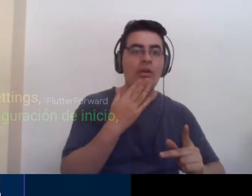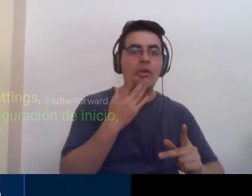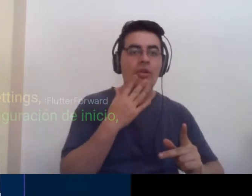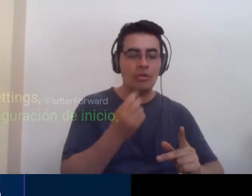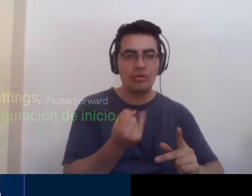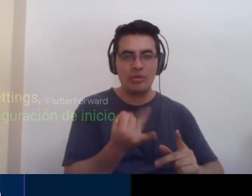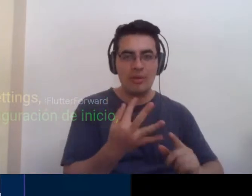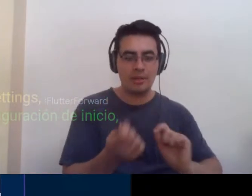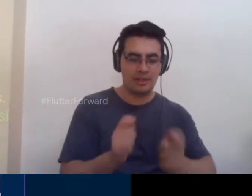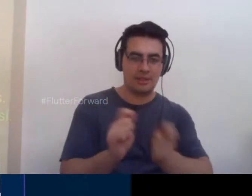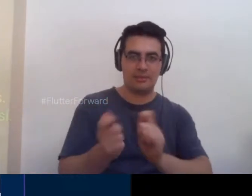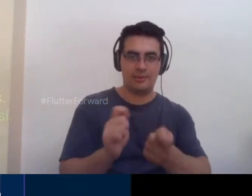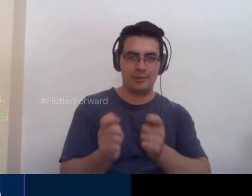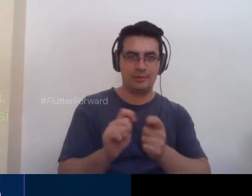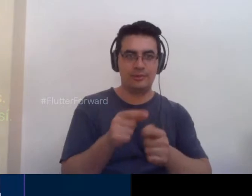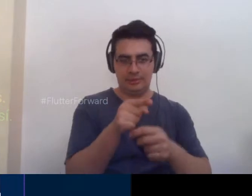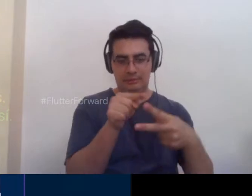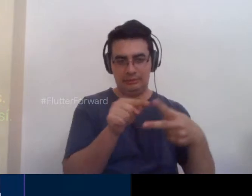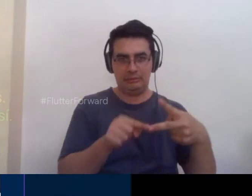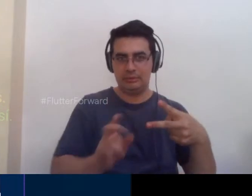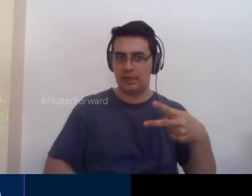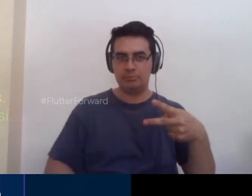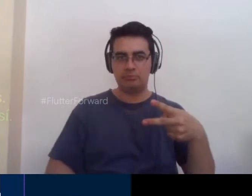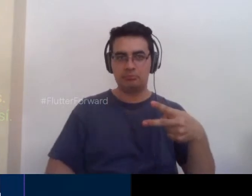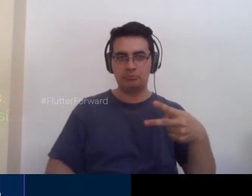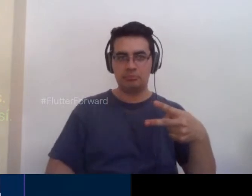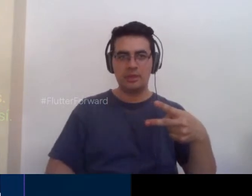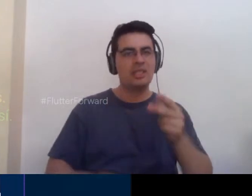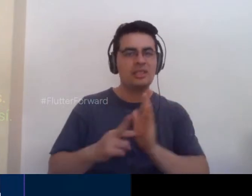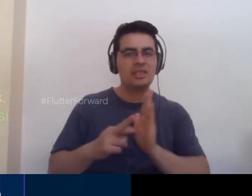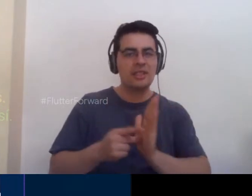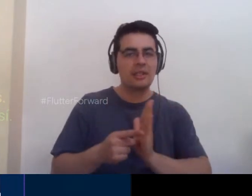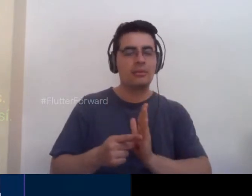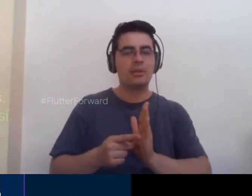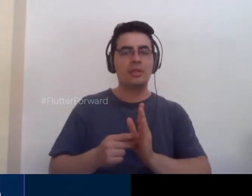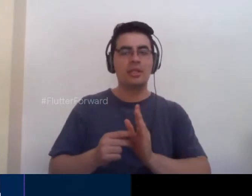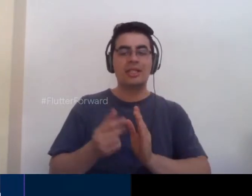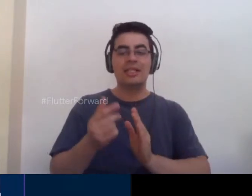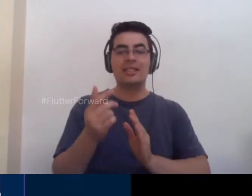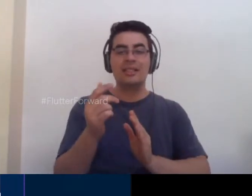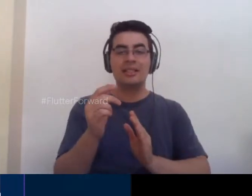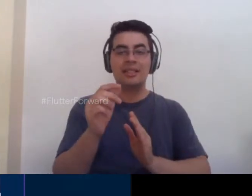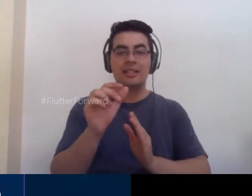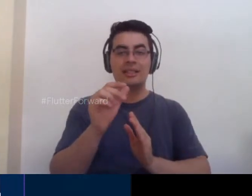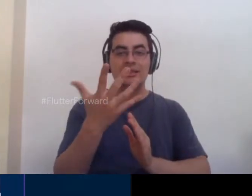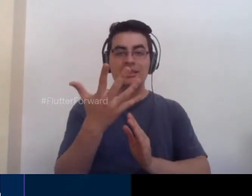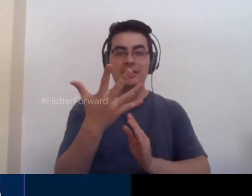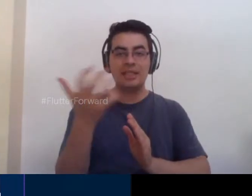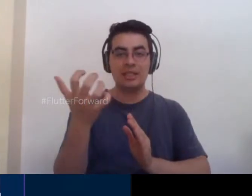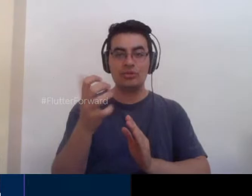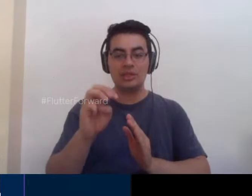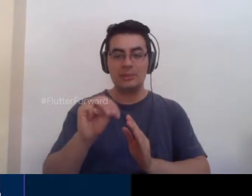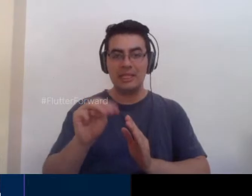on the start settings, then animate to this new size and color like this.